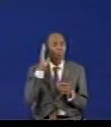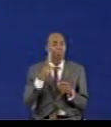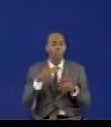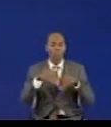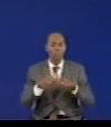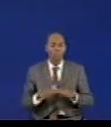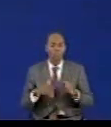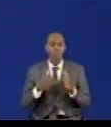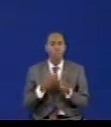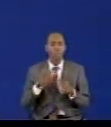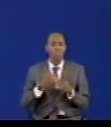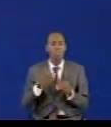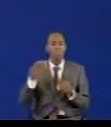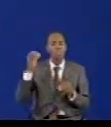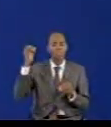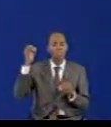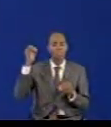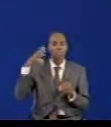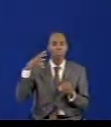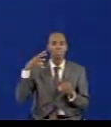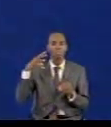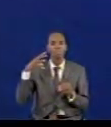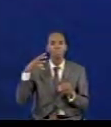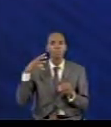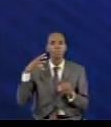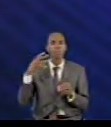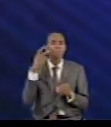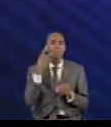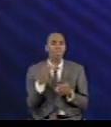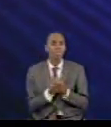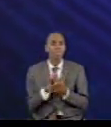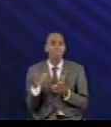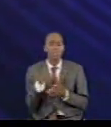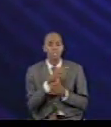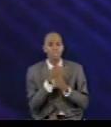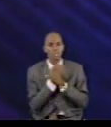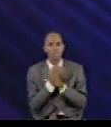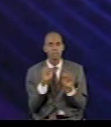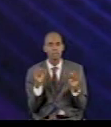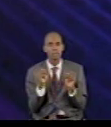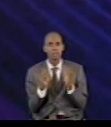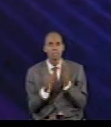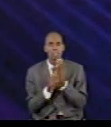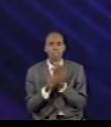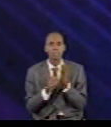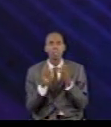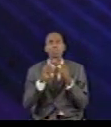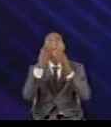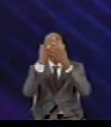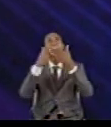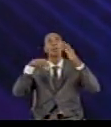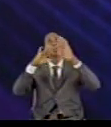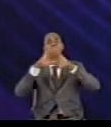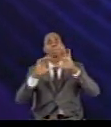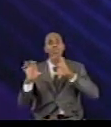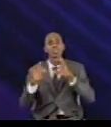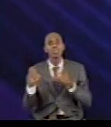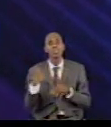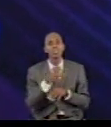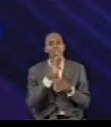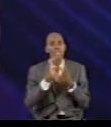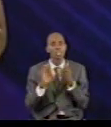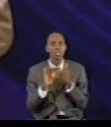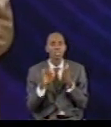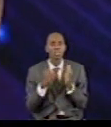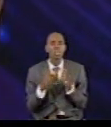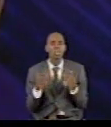their salvation, the ticket to heaven? Do they count that as the number one priority